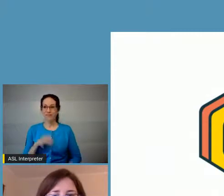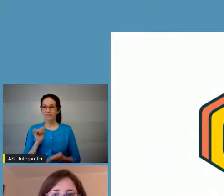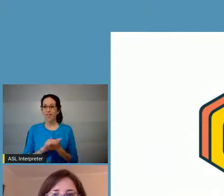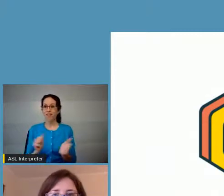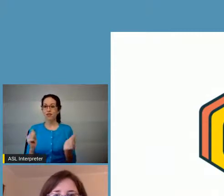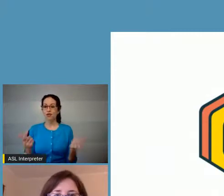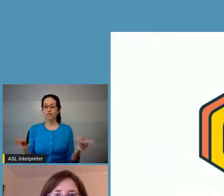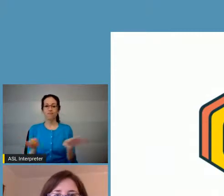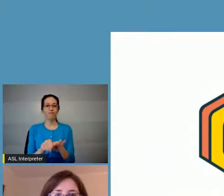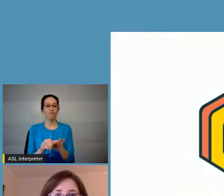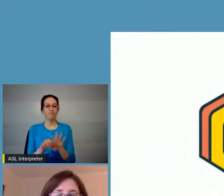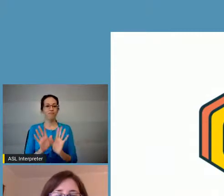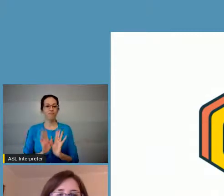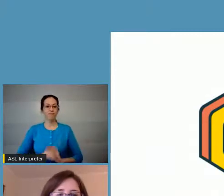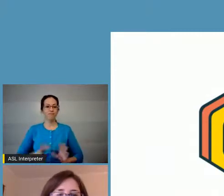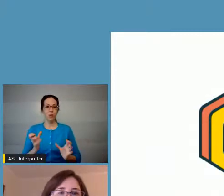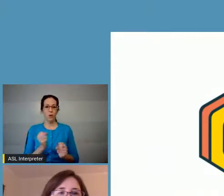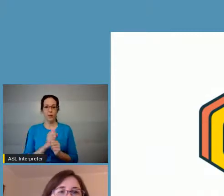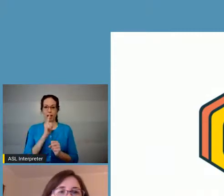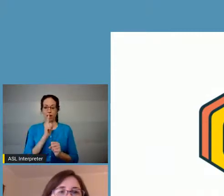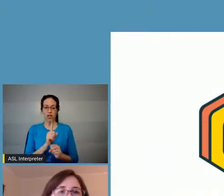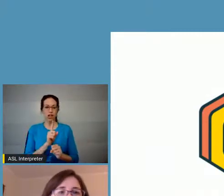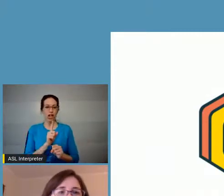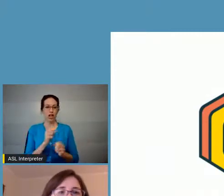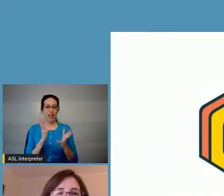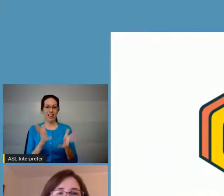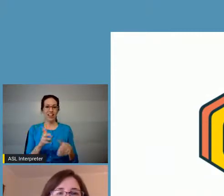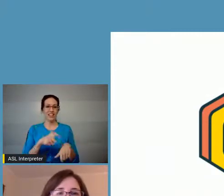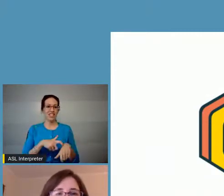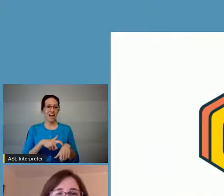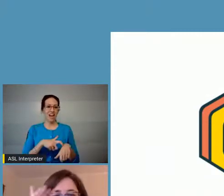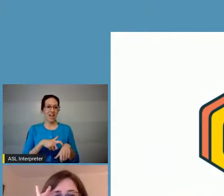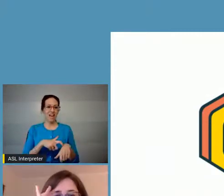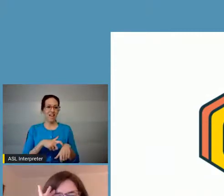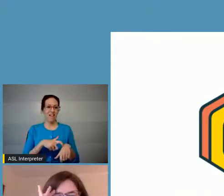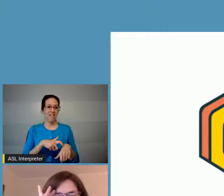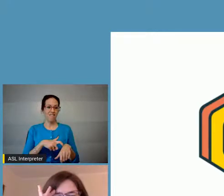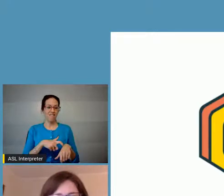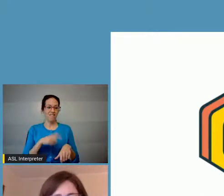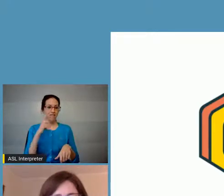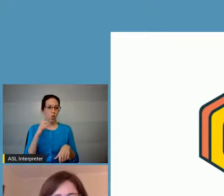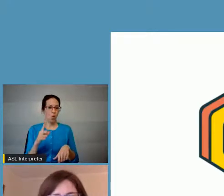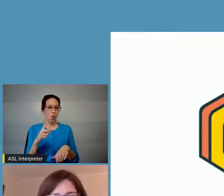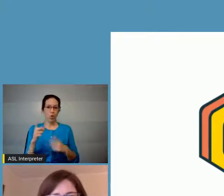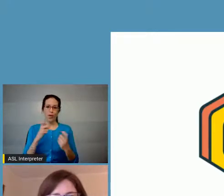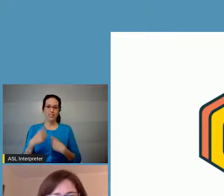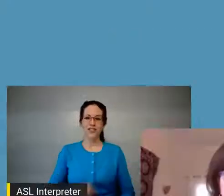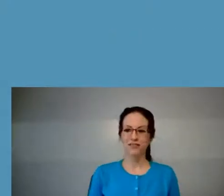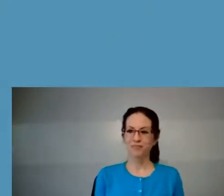I wanted to make sure I left plenty of time for Q&A.